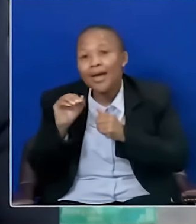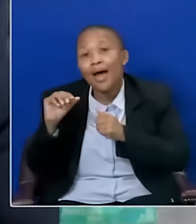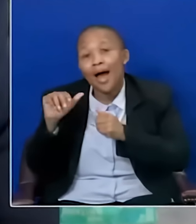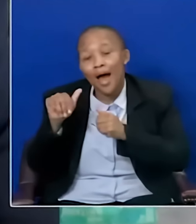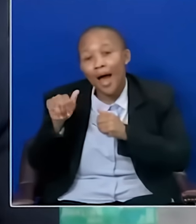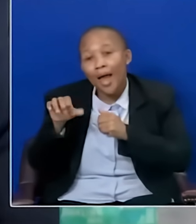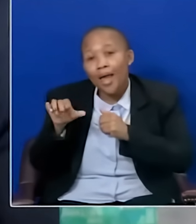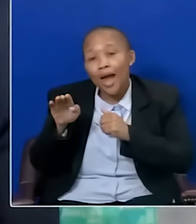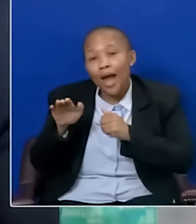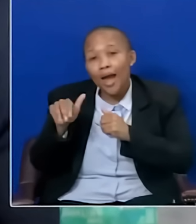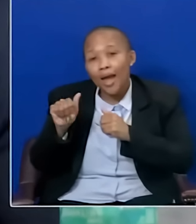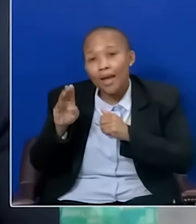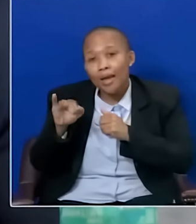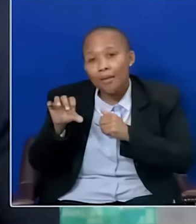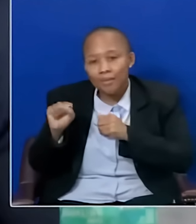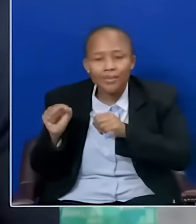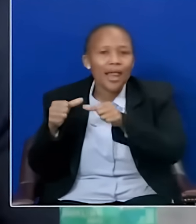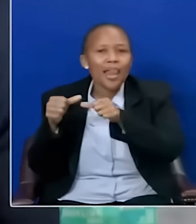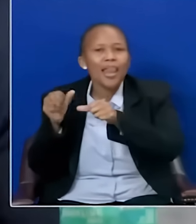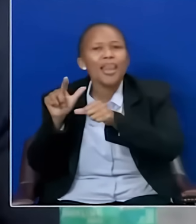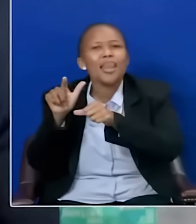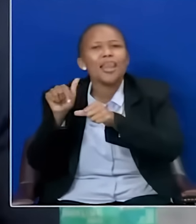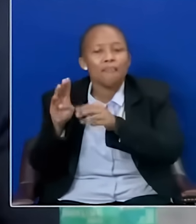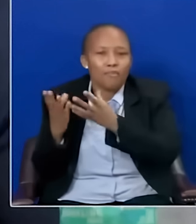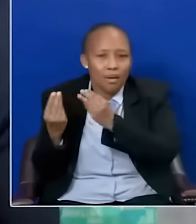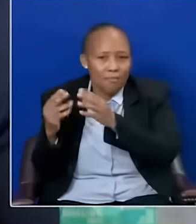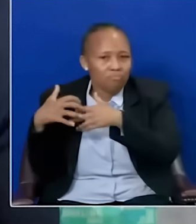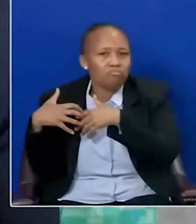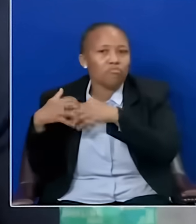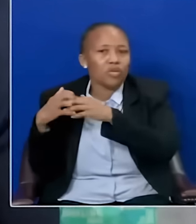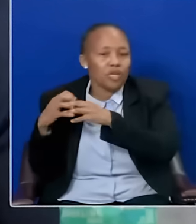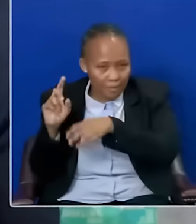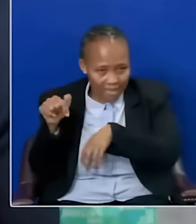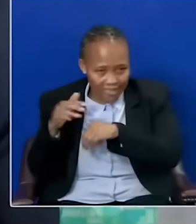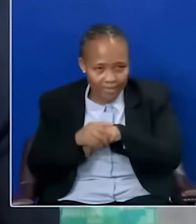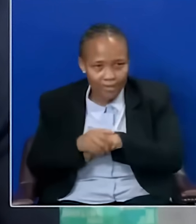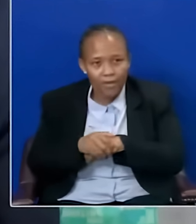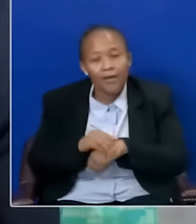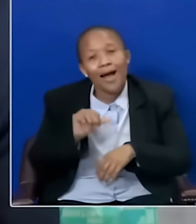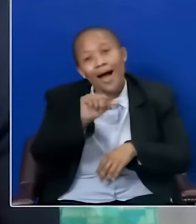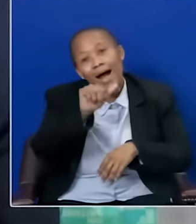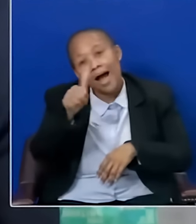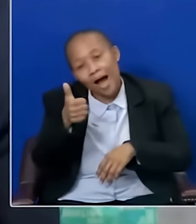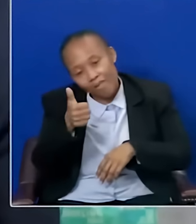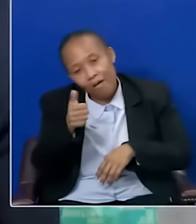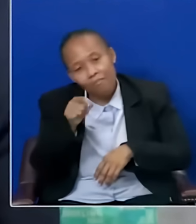files. So the only logic is that once the member who acquired